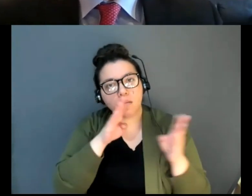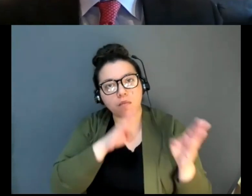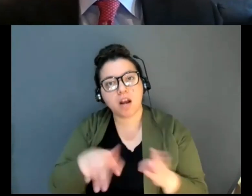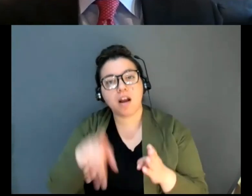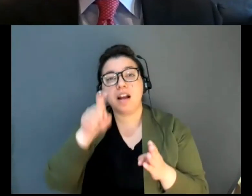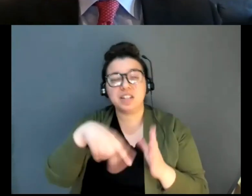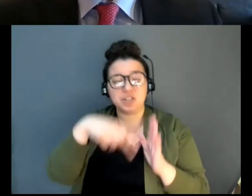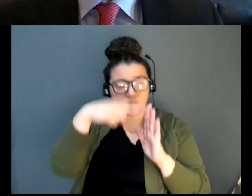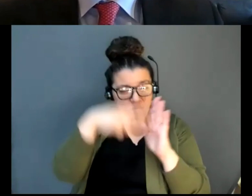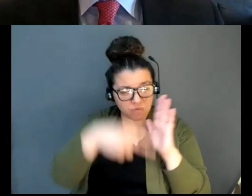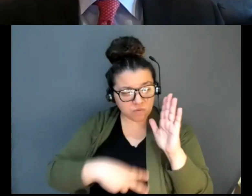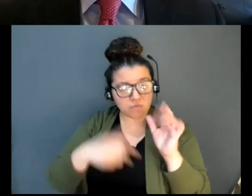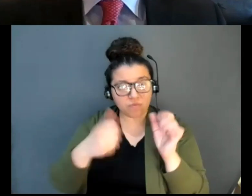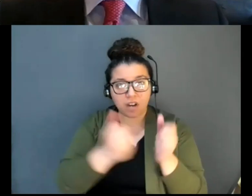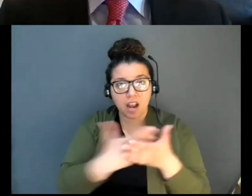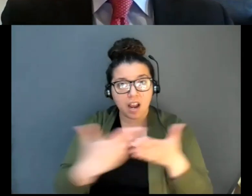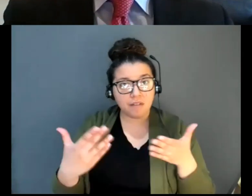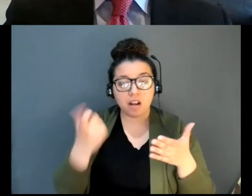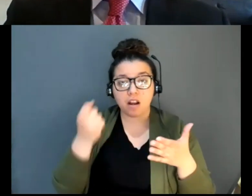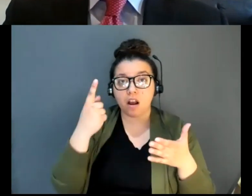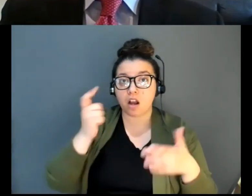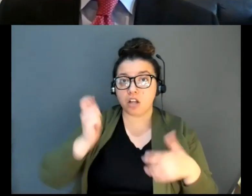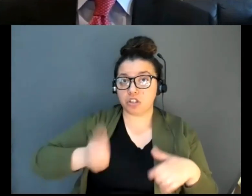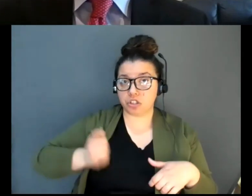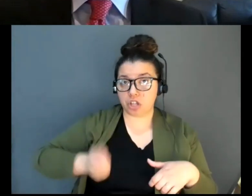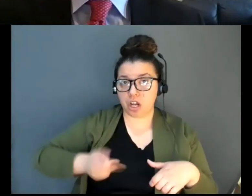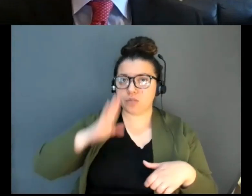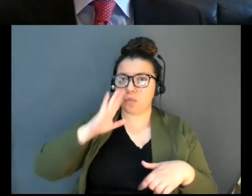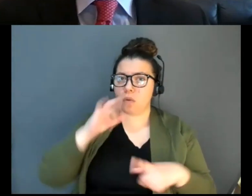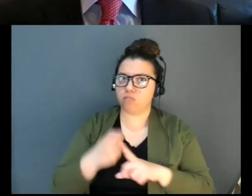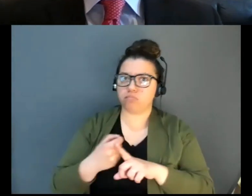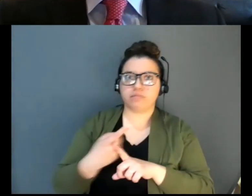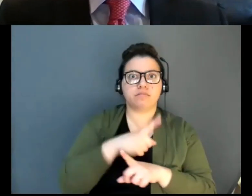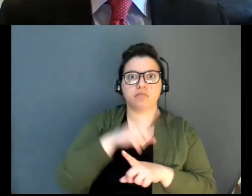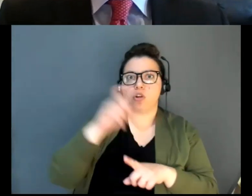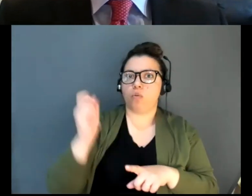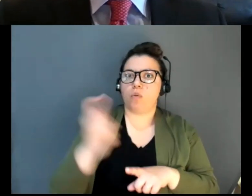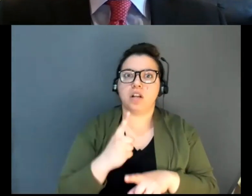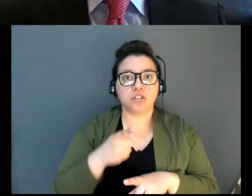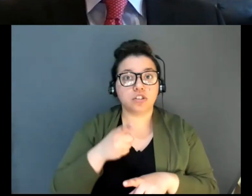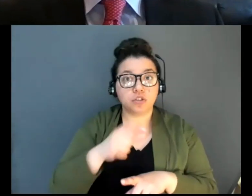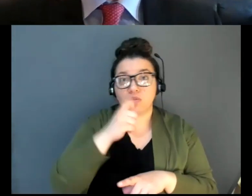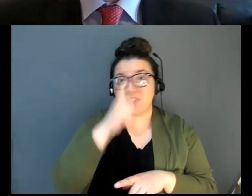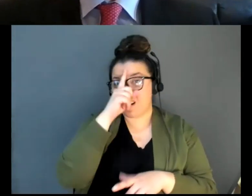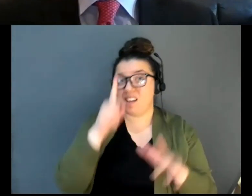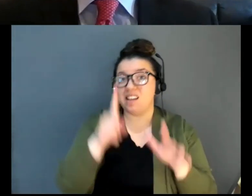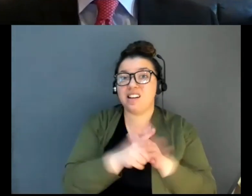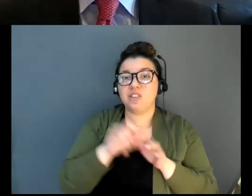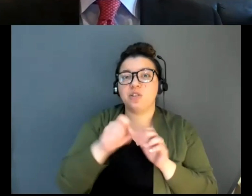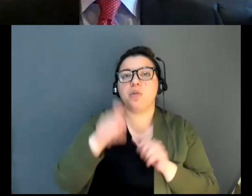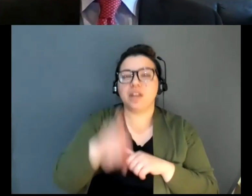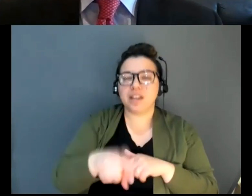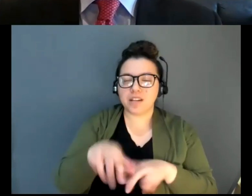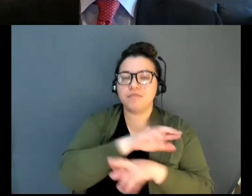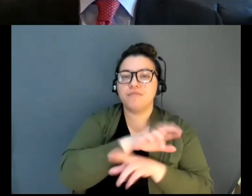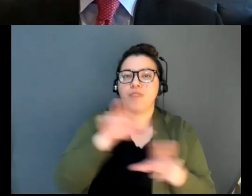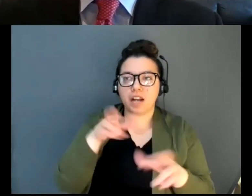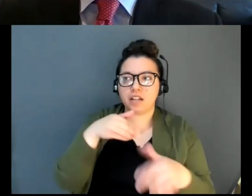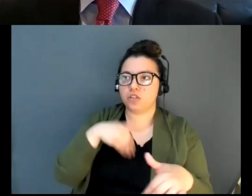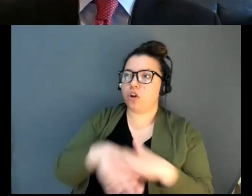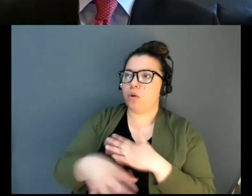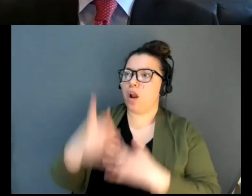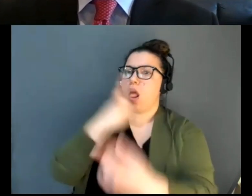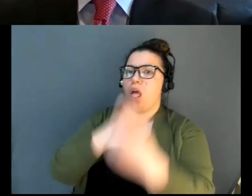that a judge out of nowhere will come out and ask you these weird questions that you didn't think about. So preparation is key. And once you take